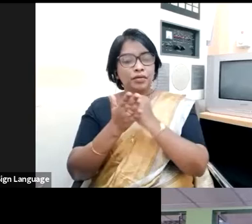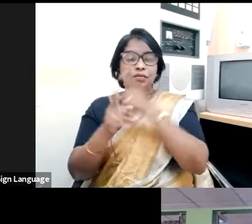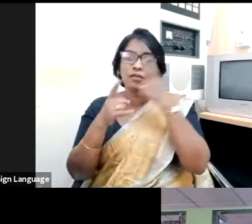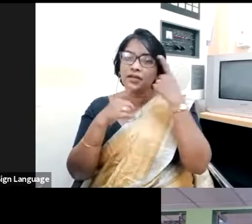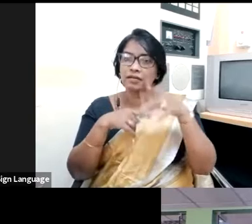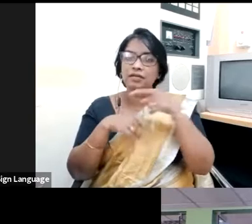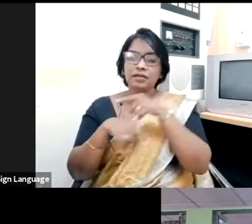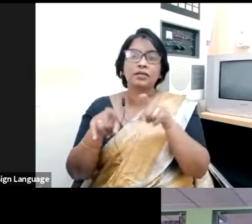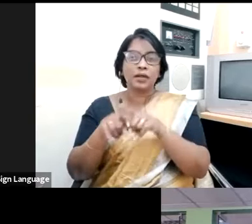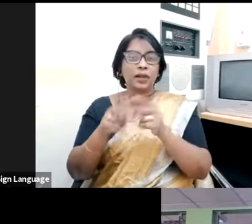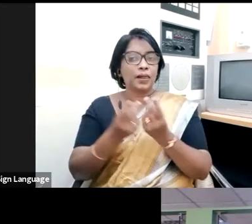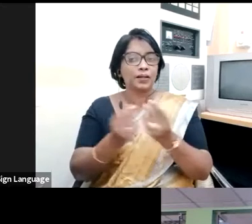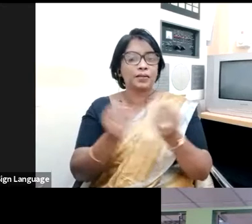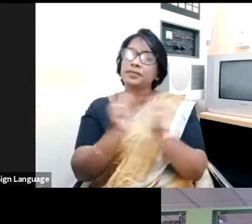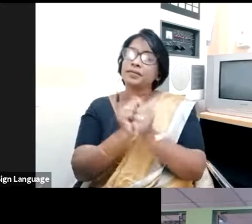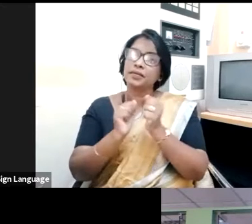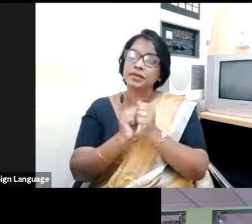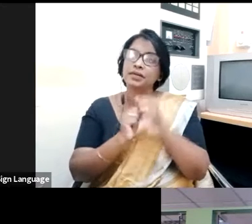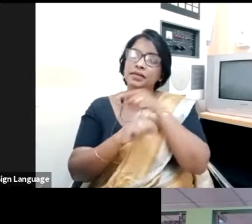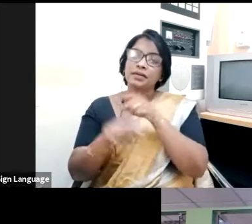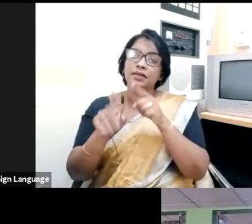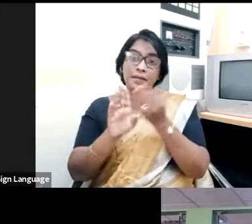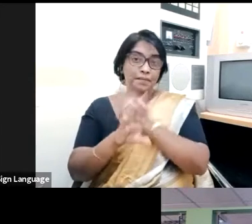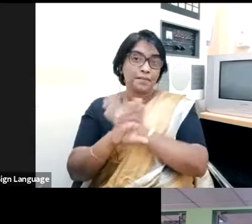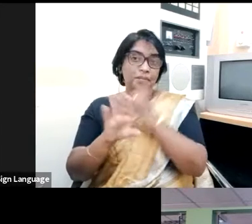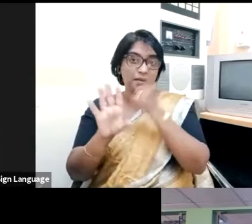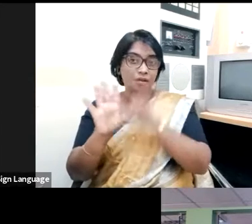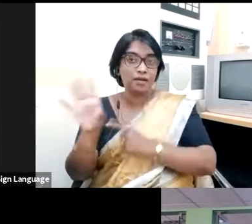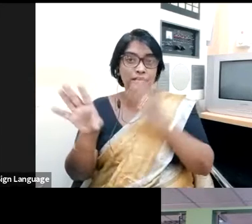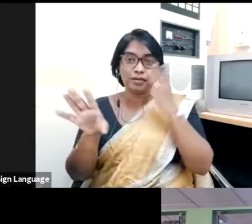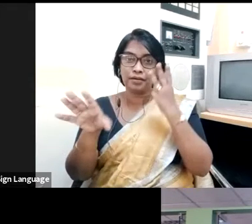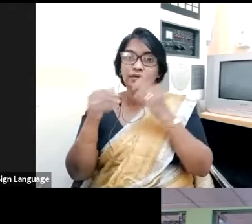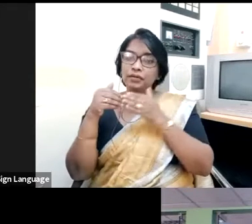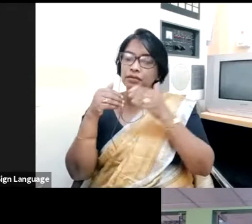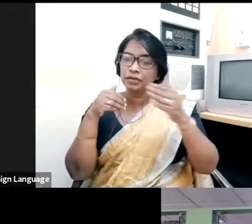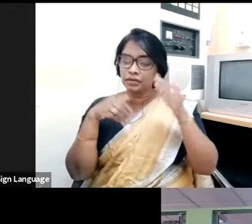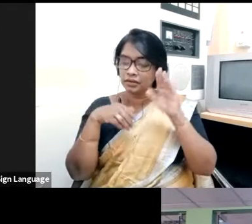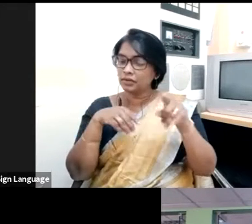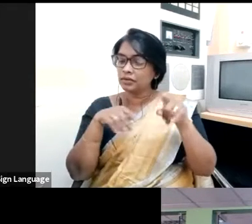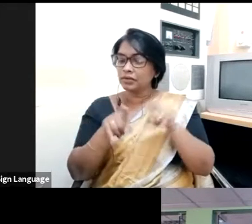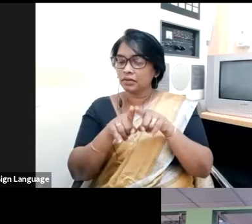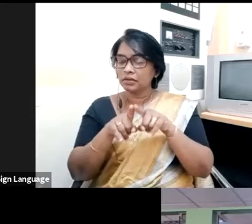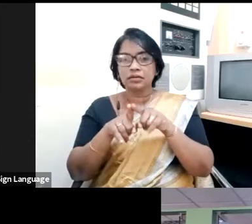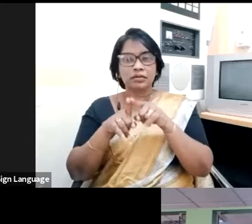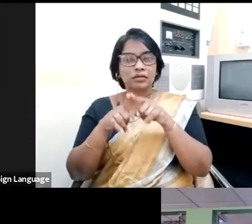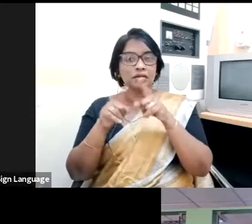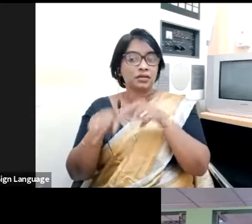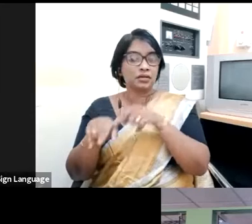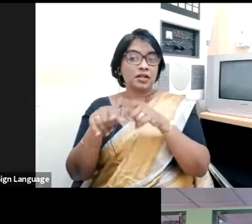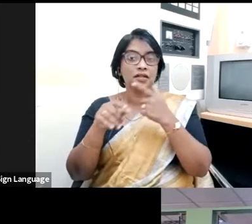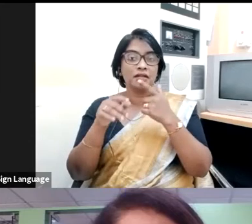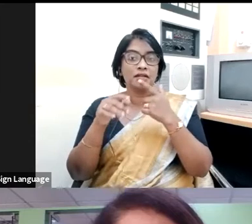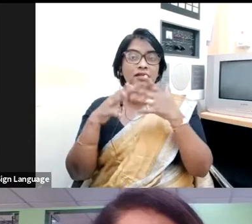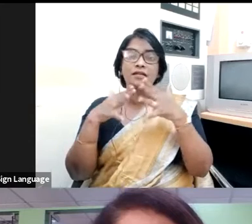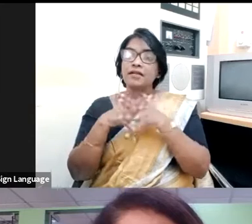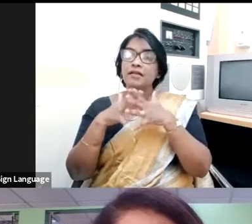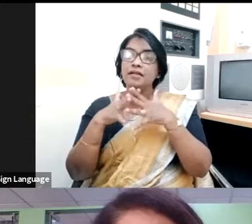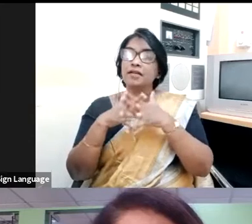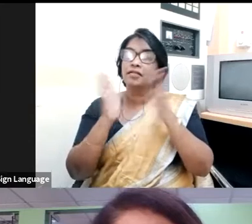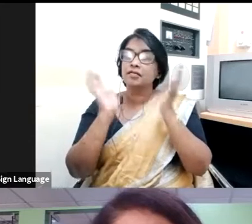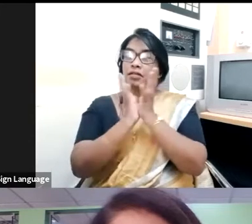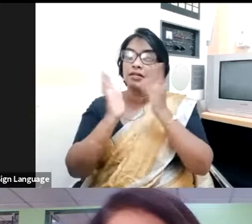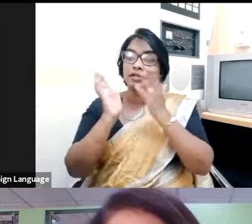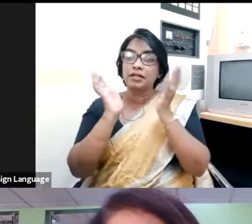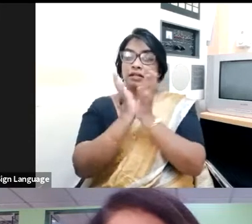a massive destruction of the Amazon forest. And it is quite amazing that